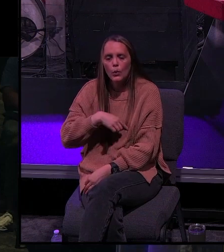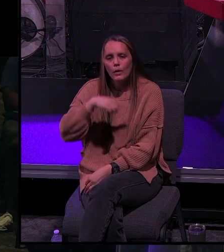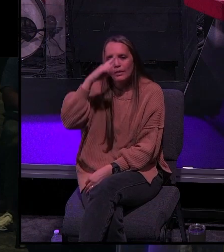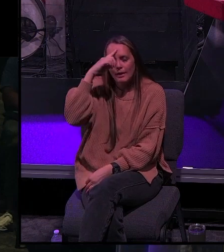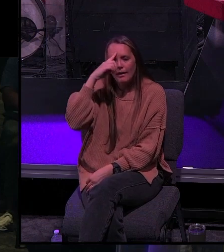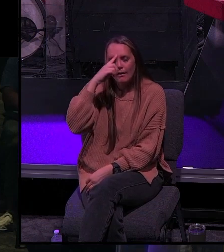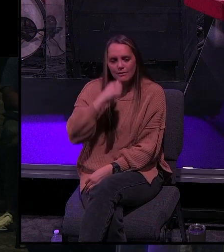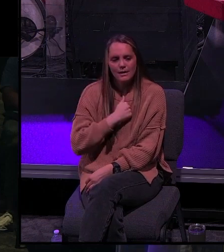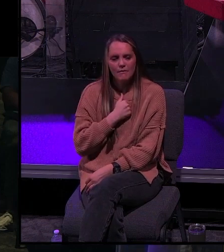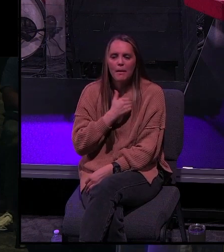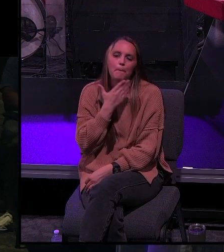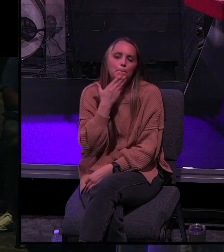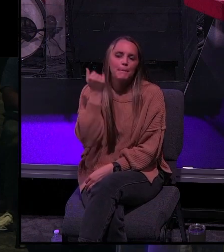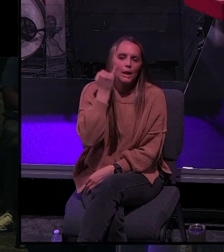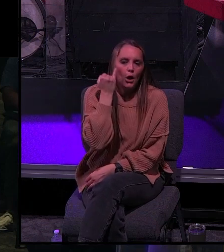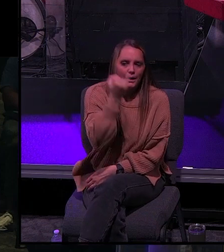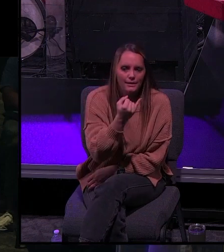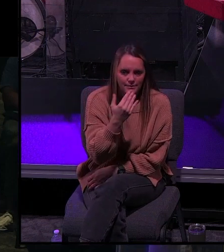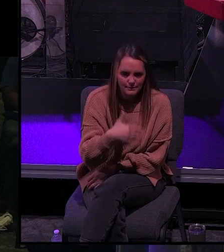ideas.